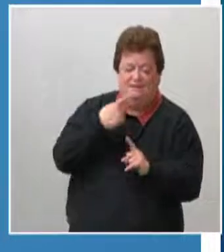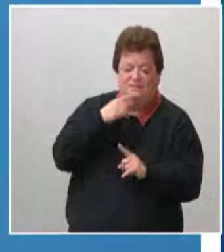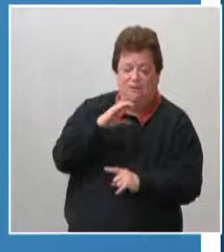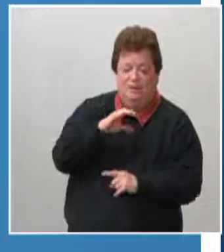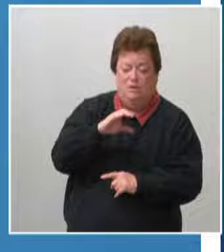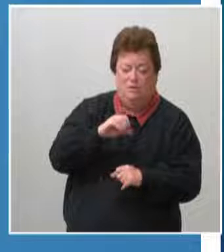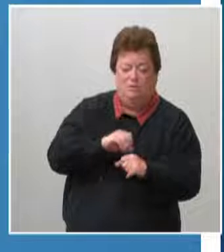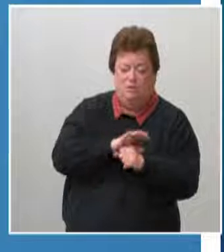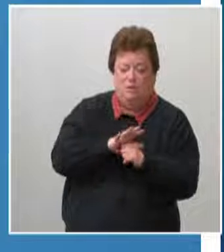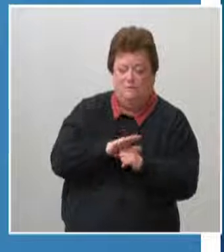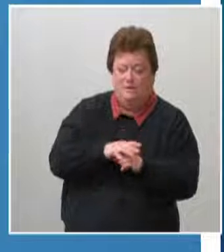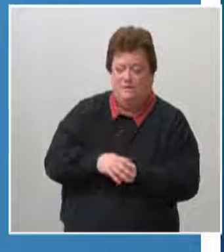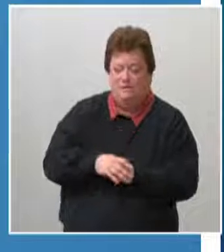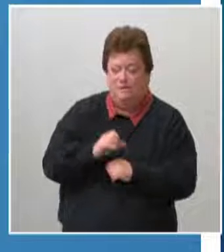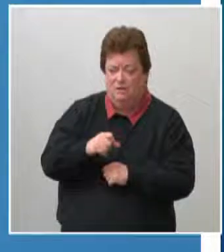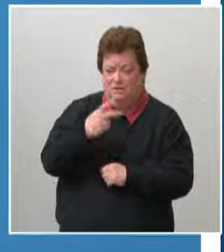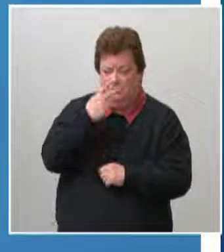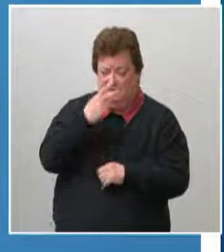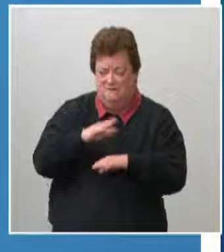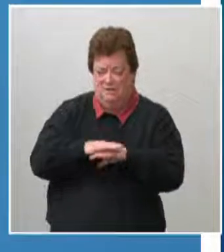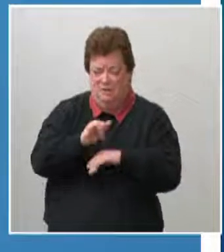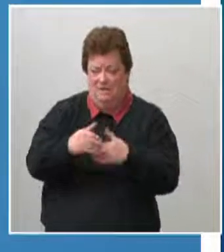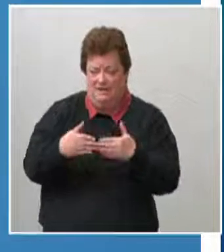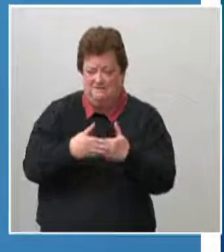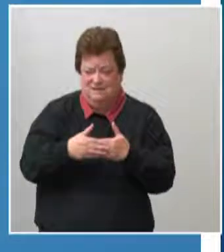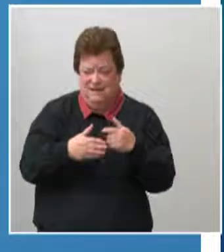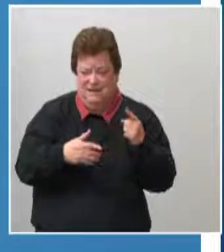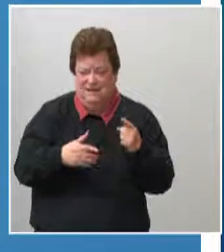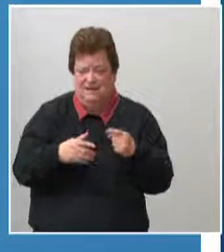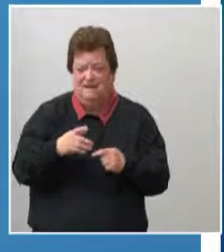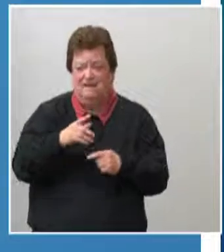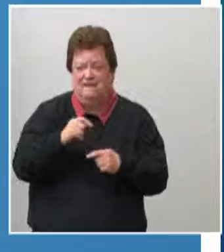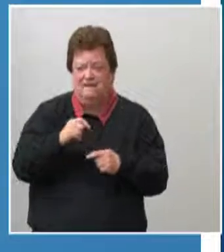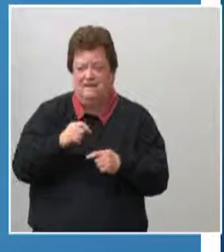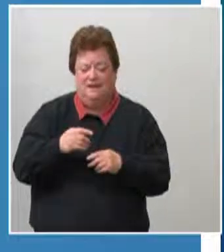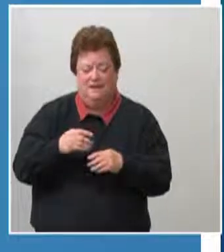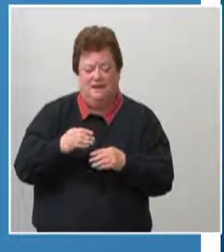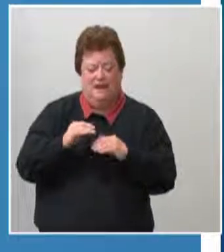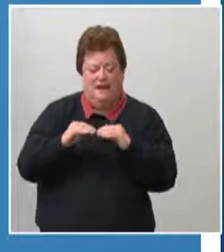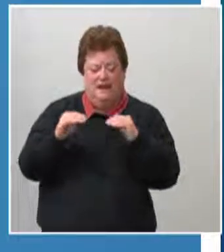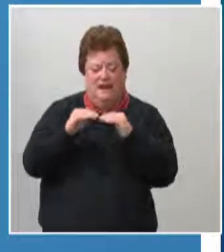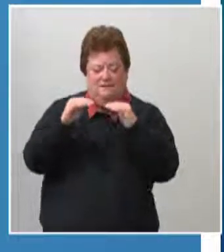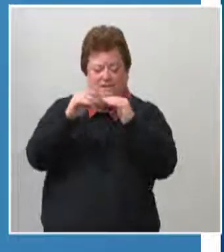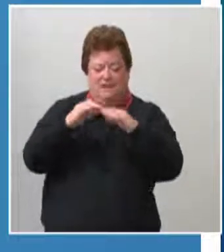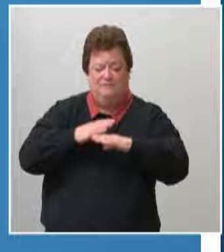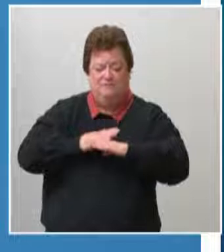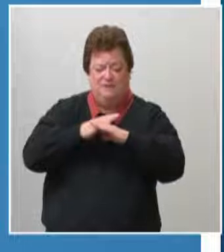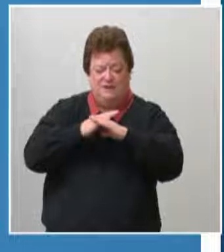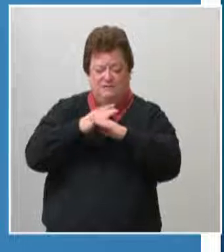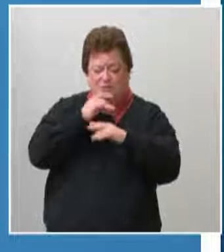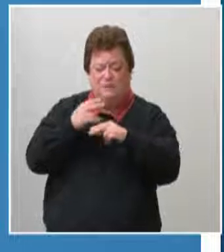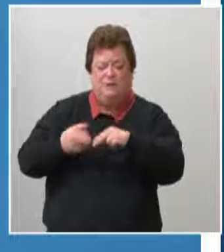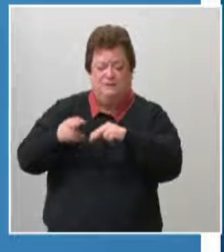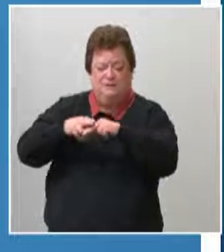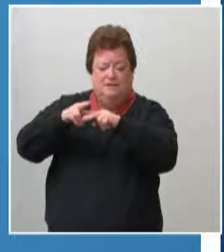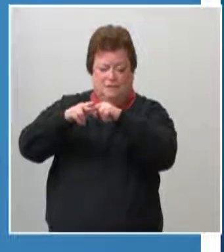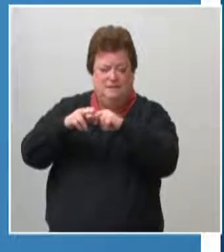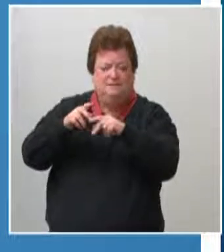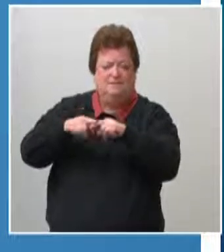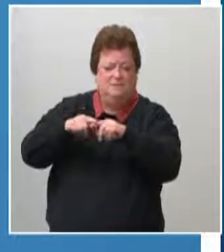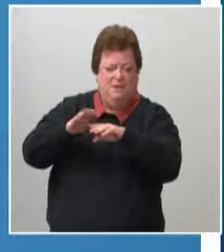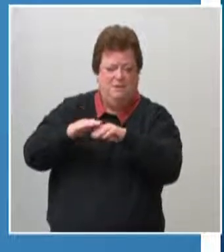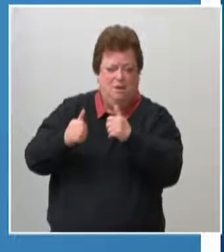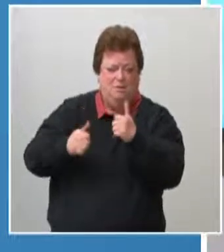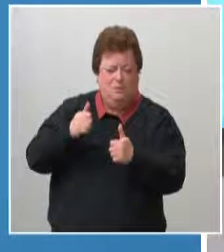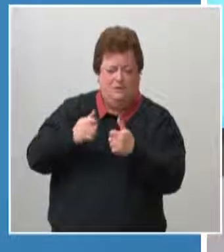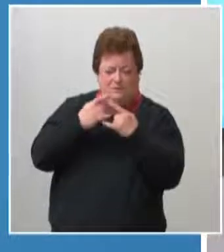COVID-19. As you can see on this slide, the level of protection increases with the type of mask used. As I mentioned, we